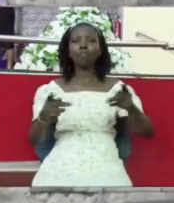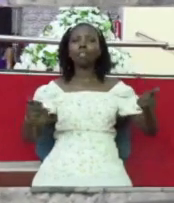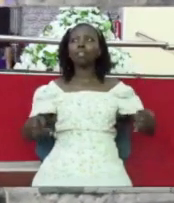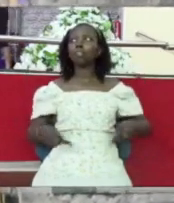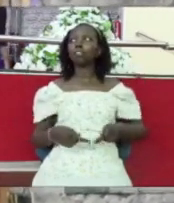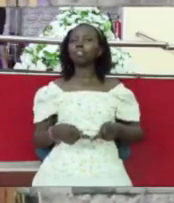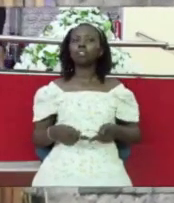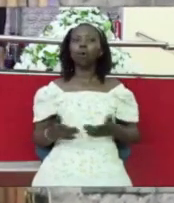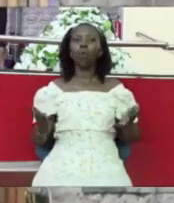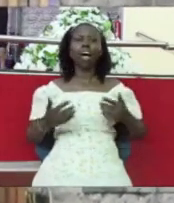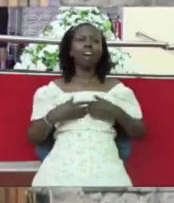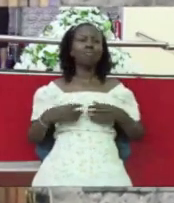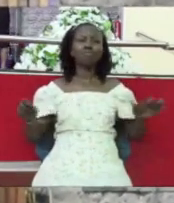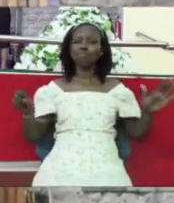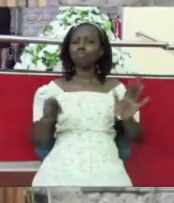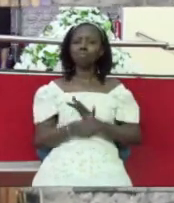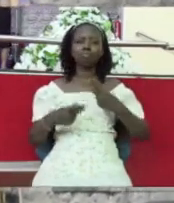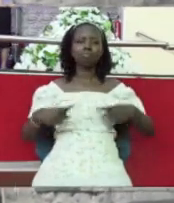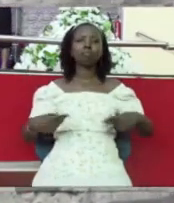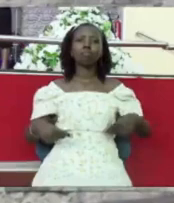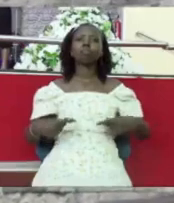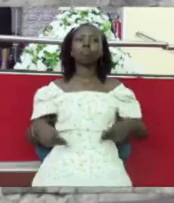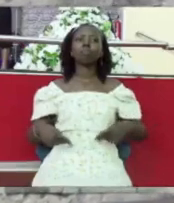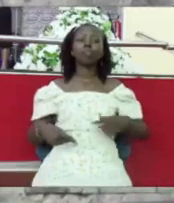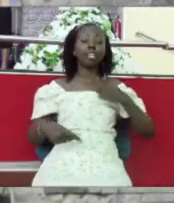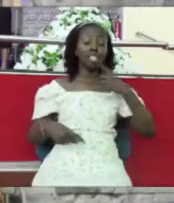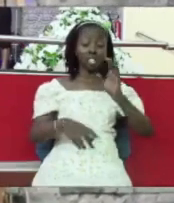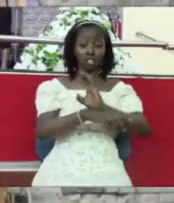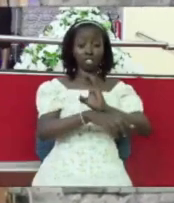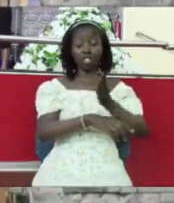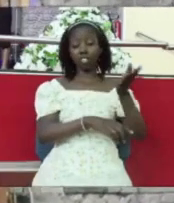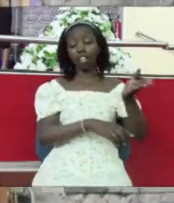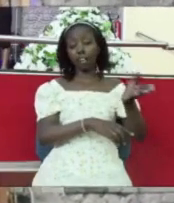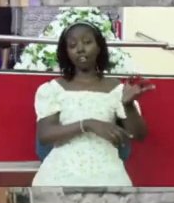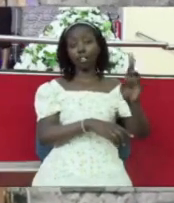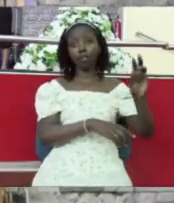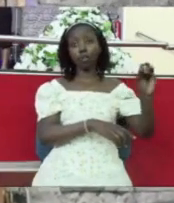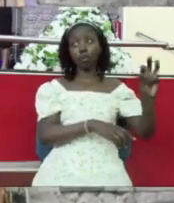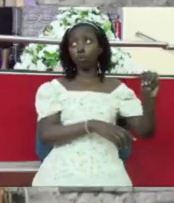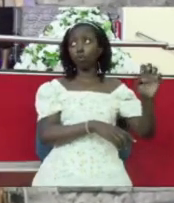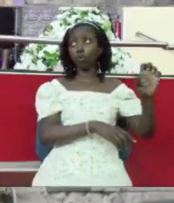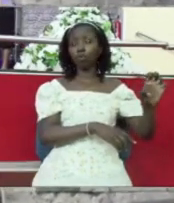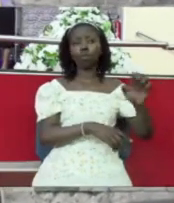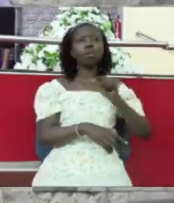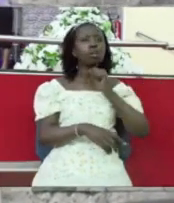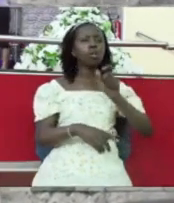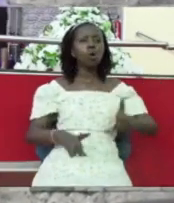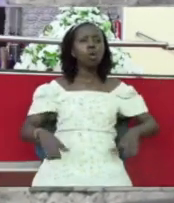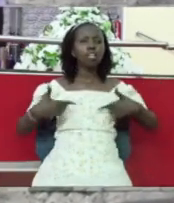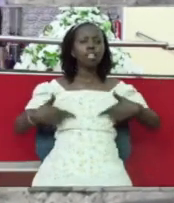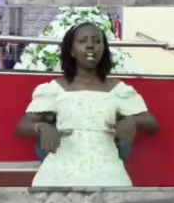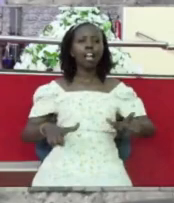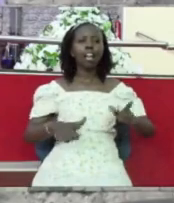there were many people. Kulikuwa na watu wengi. He tells the church there. Anaambia kanisa pale. Do not allow evil to overcome.